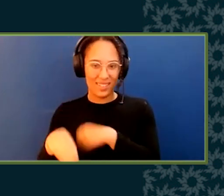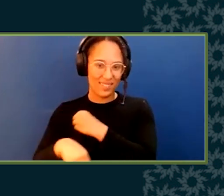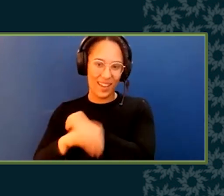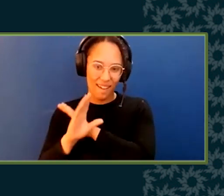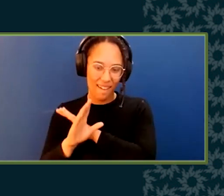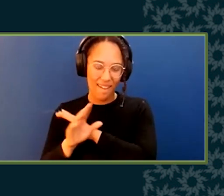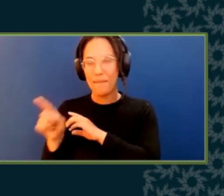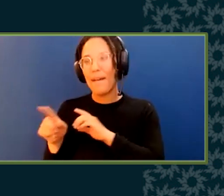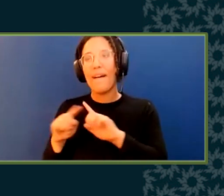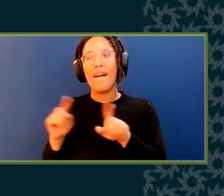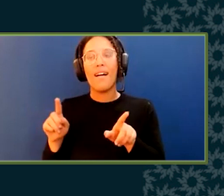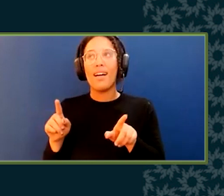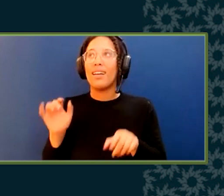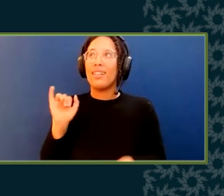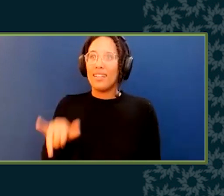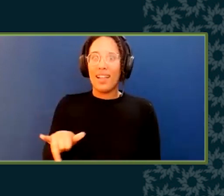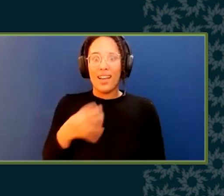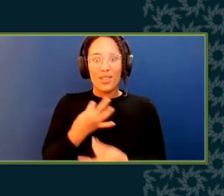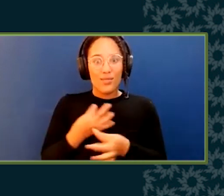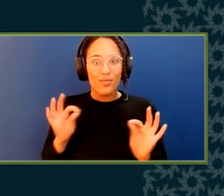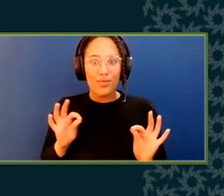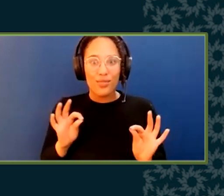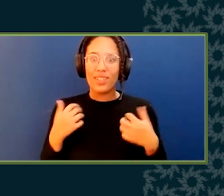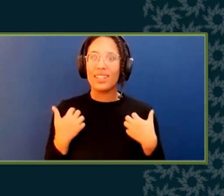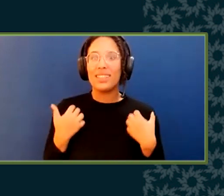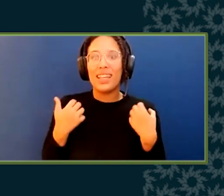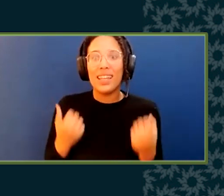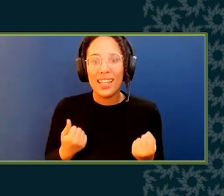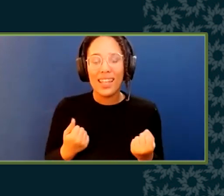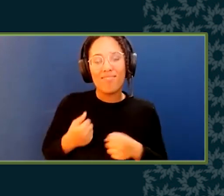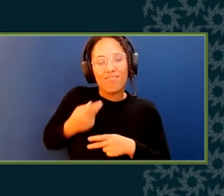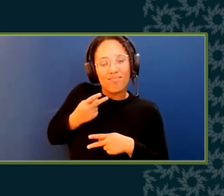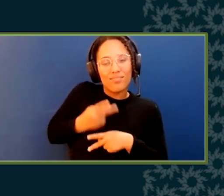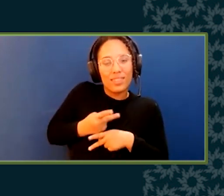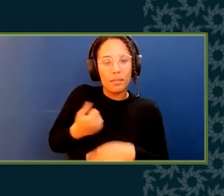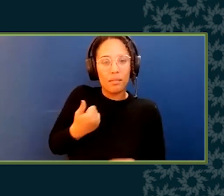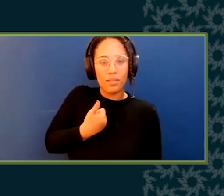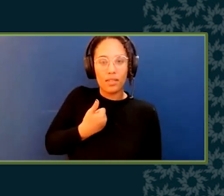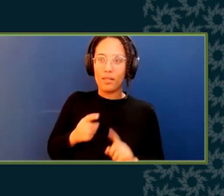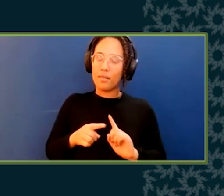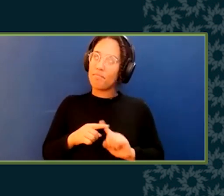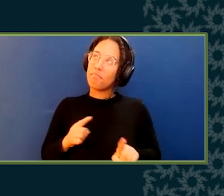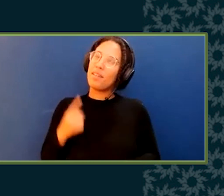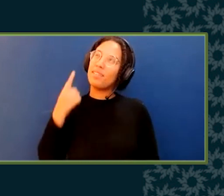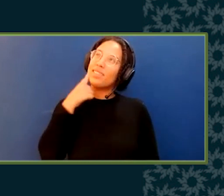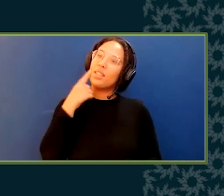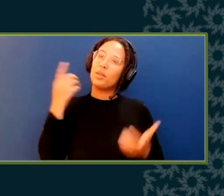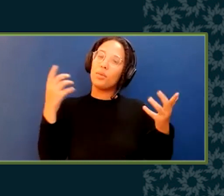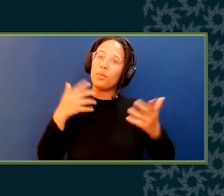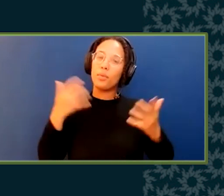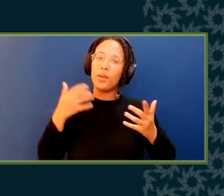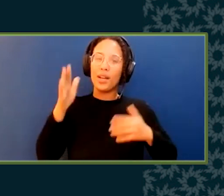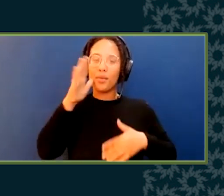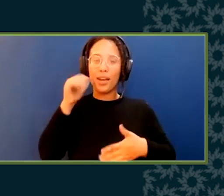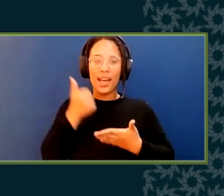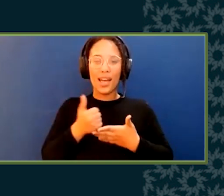is nurturing. And I got to this place where I was like, so what's going to get me out of bed come the Monday that we